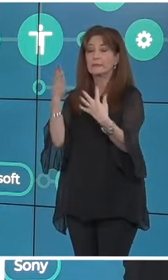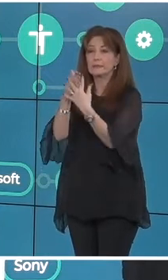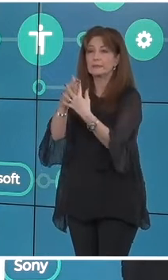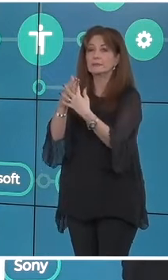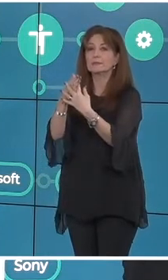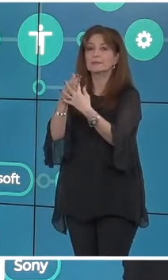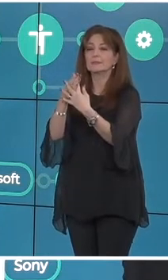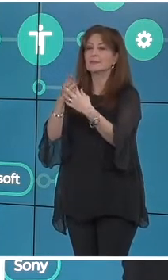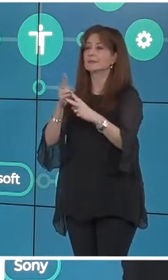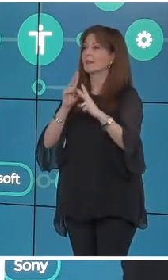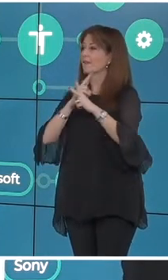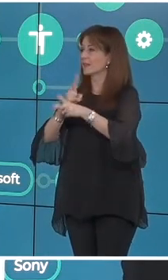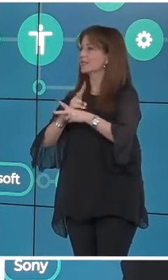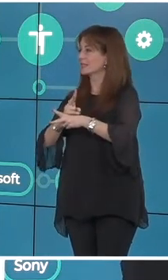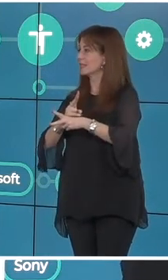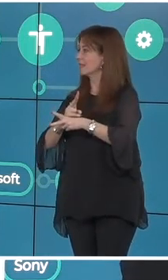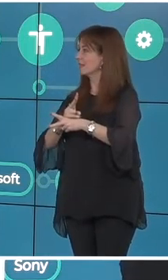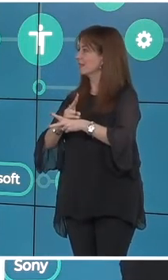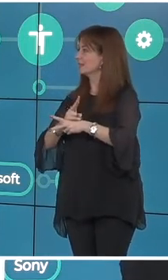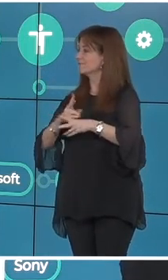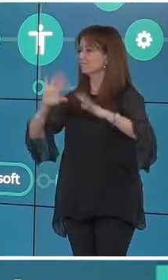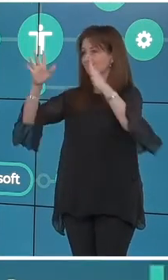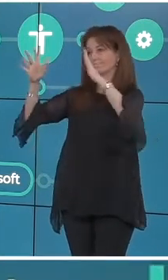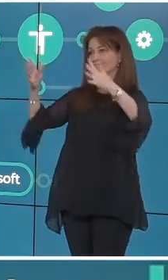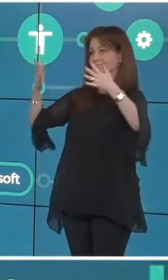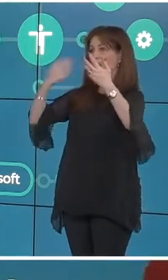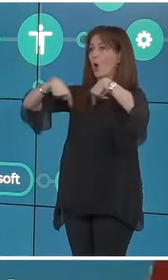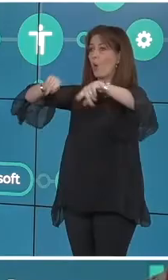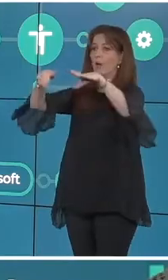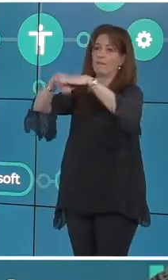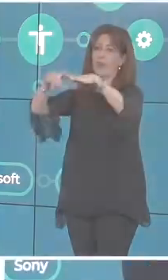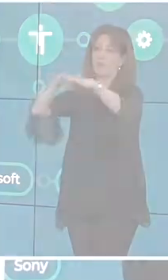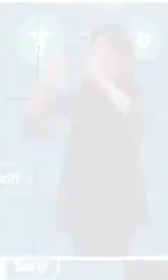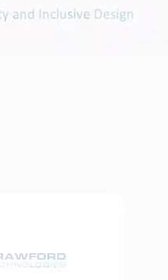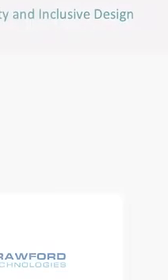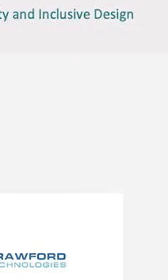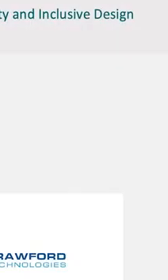a visitor, let's give a hand to AbilityNet and everyone involved, right?